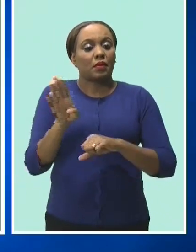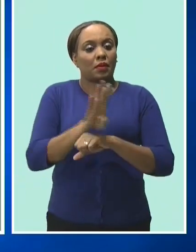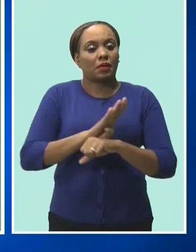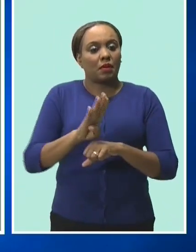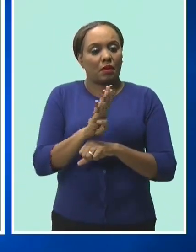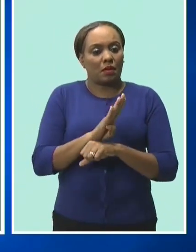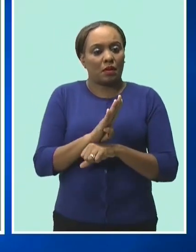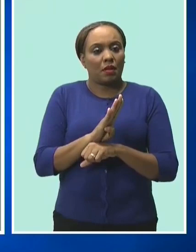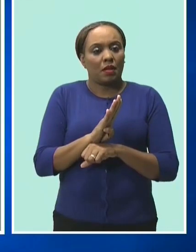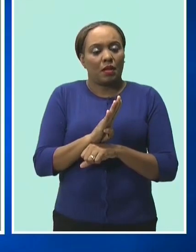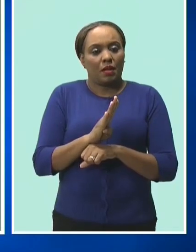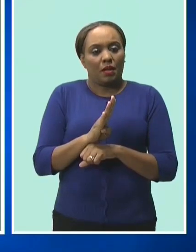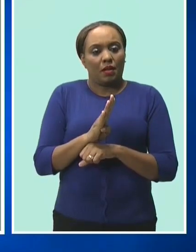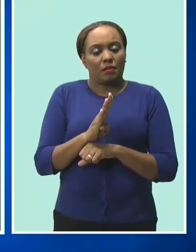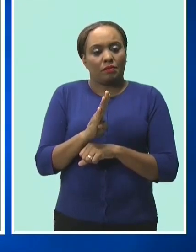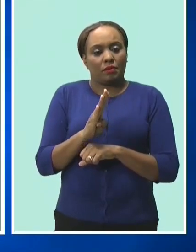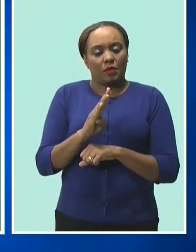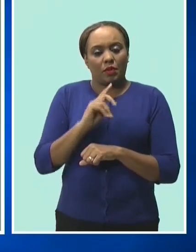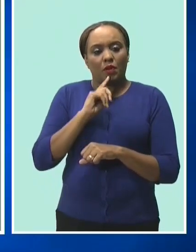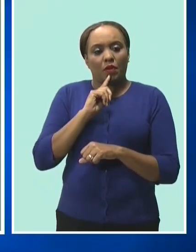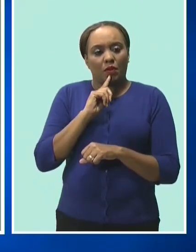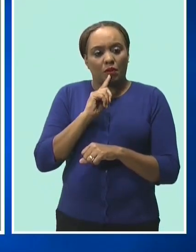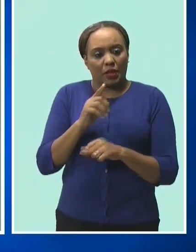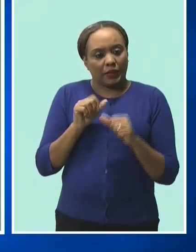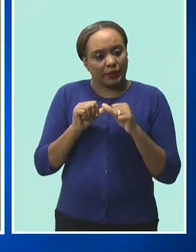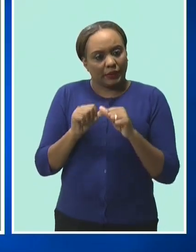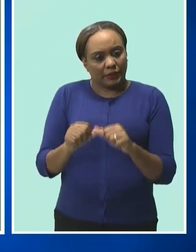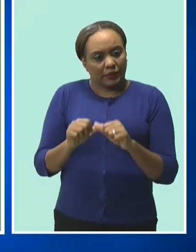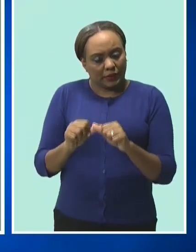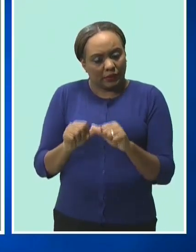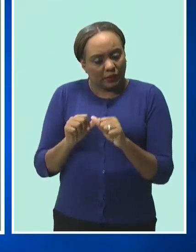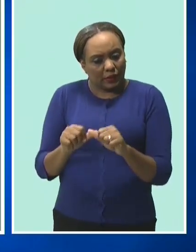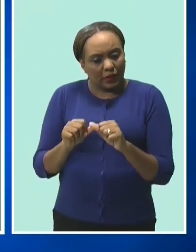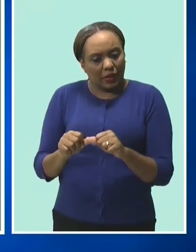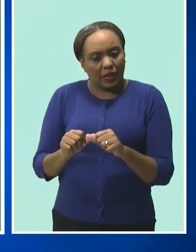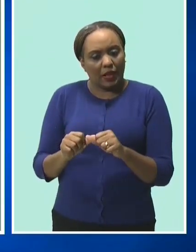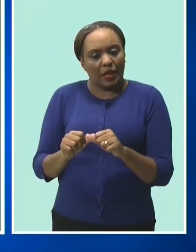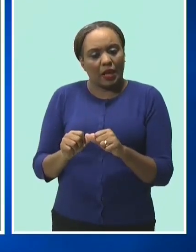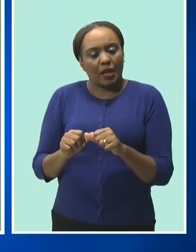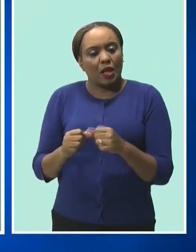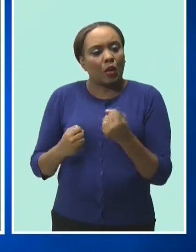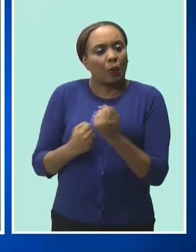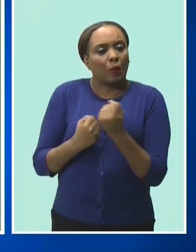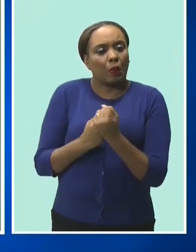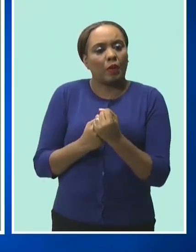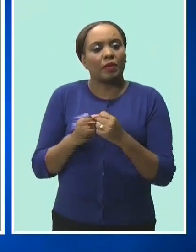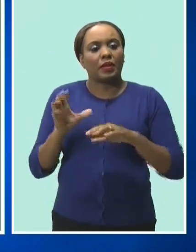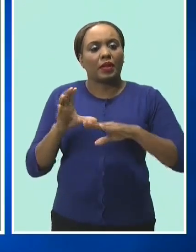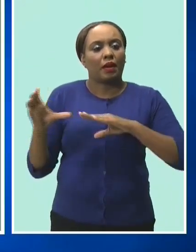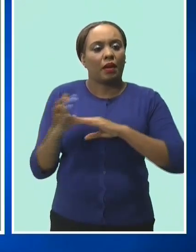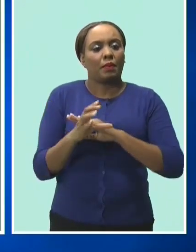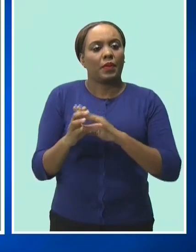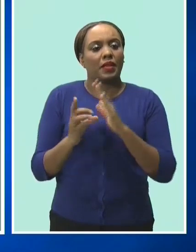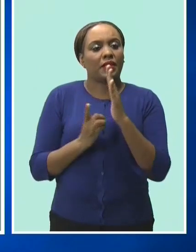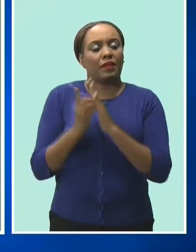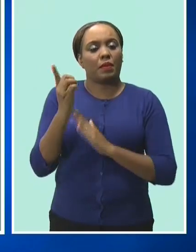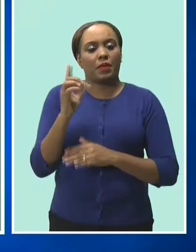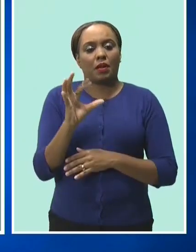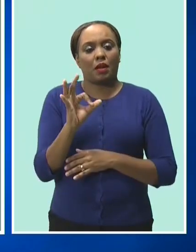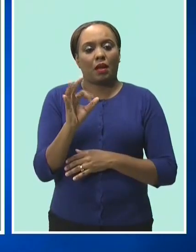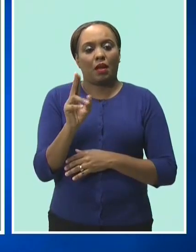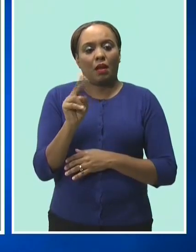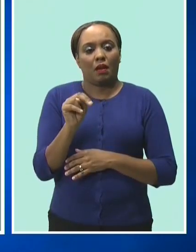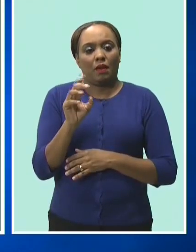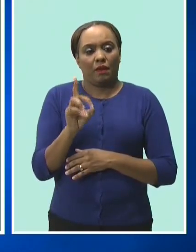islands that is keeping up its commitments to the Caribbean Development Fund. We got that information from Chief Executive Officer